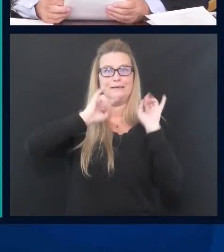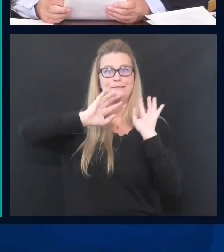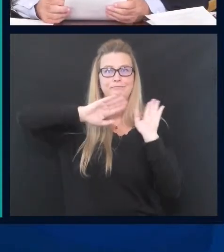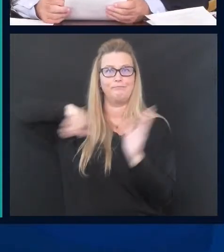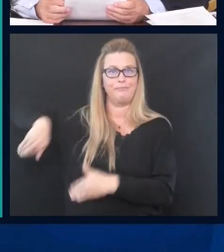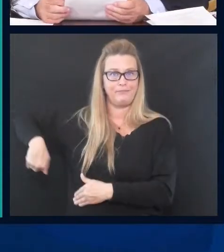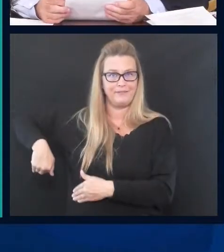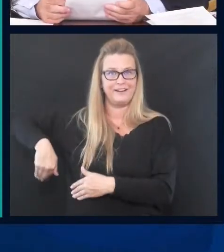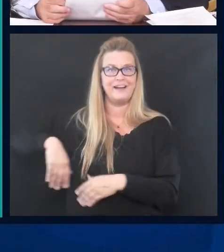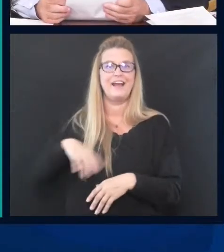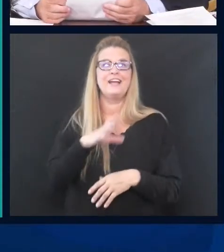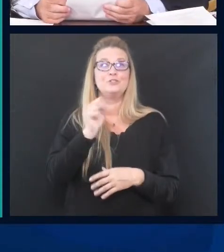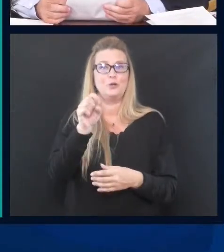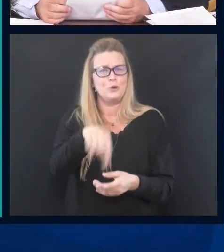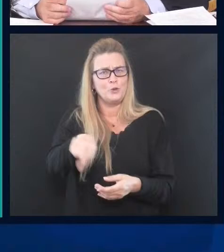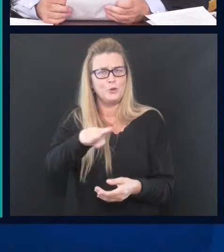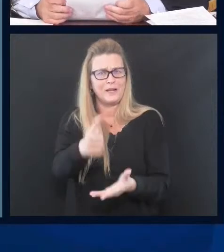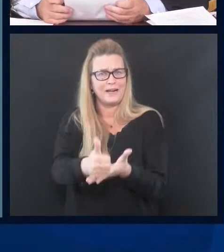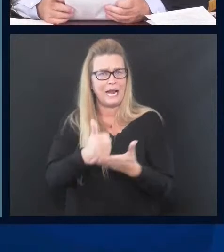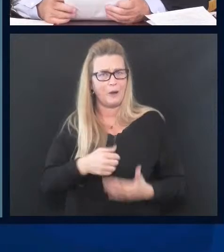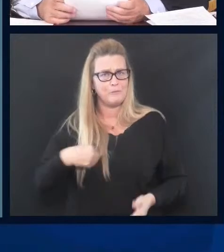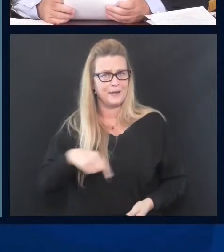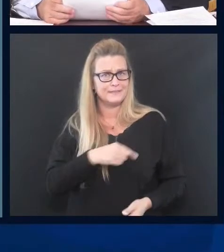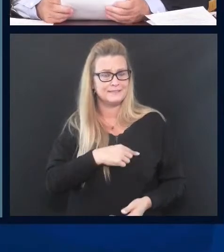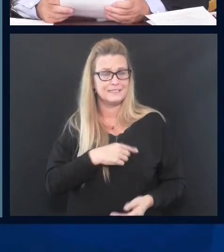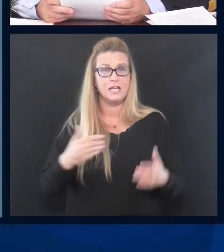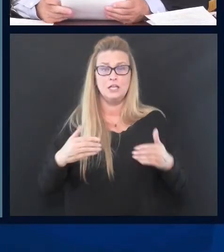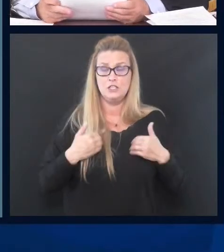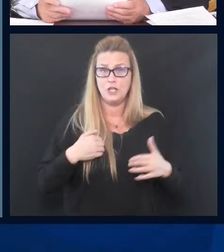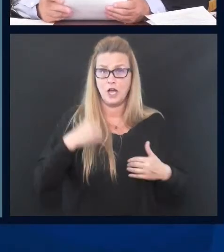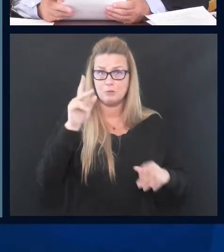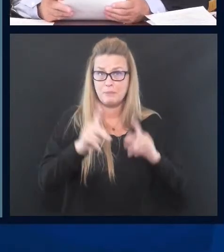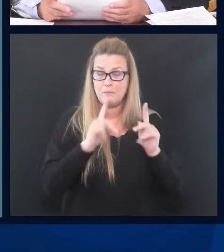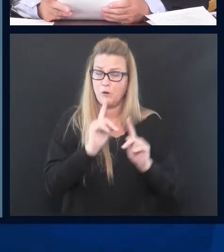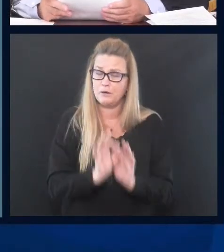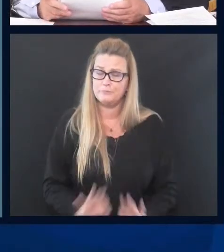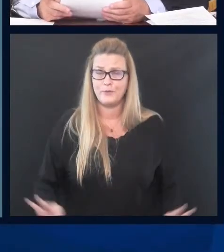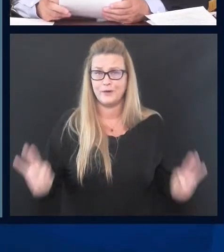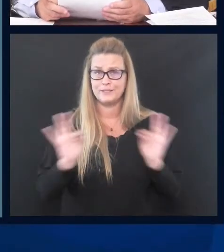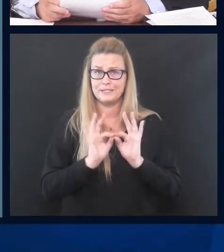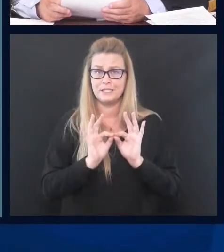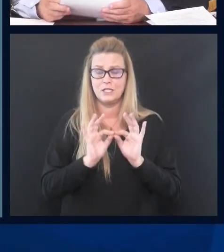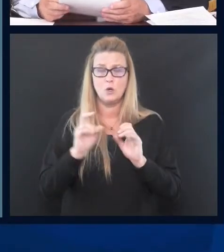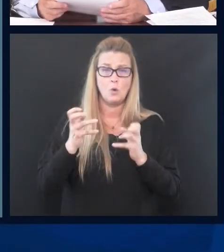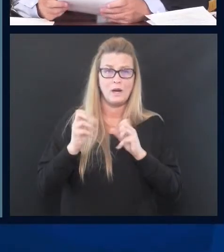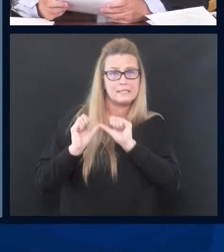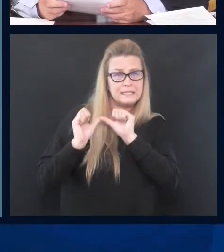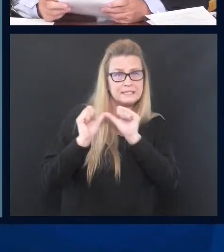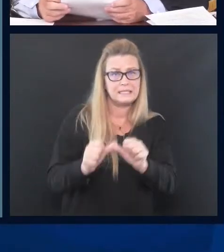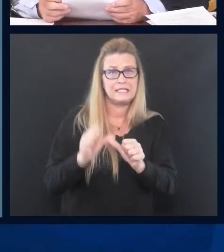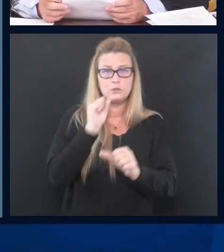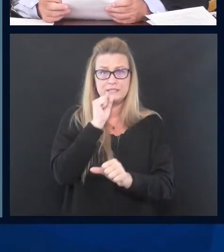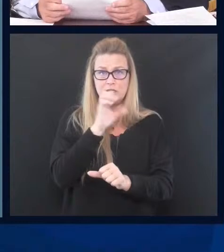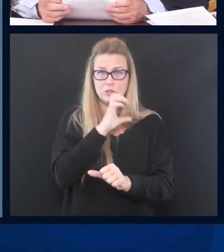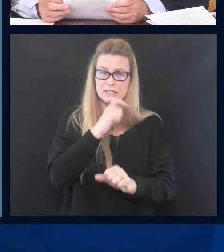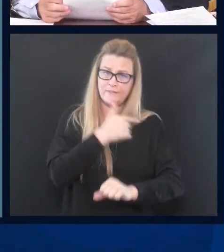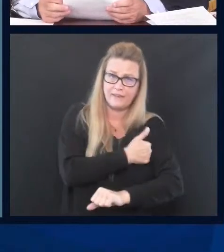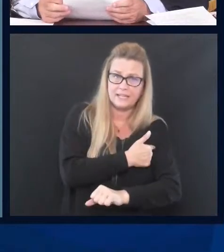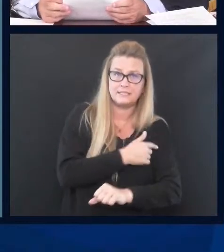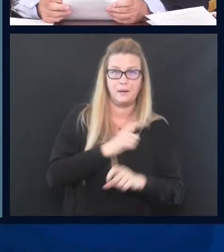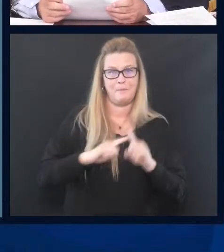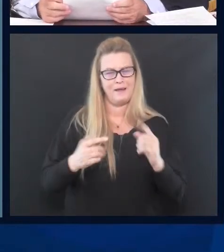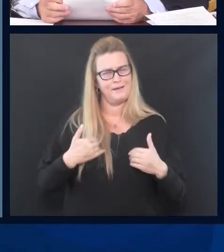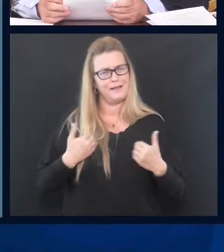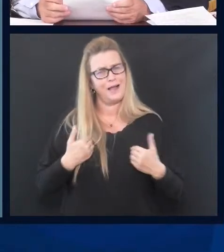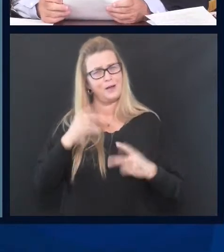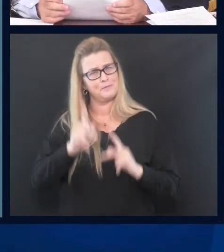me. And the young people are the key. We want to continue to vaccinate all of our elderly without any question, but the young people are our key